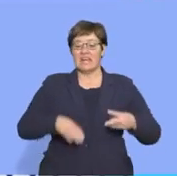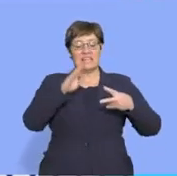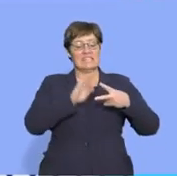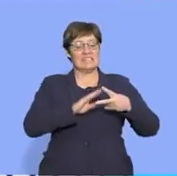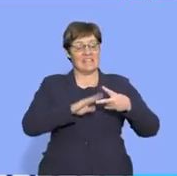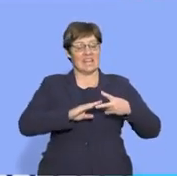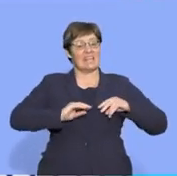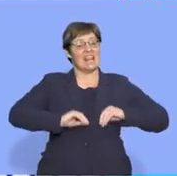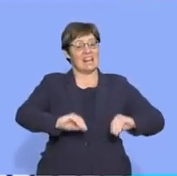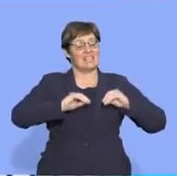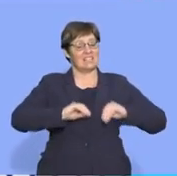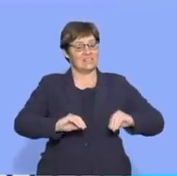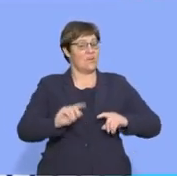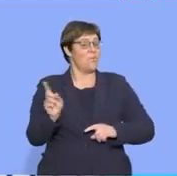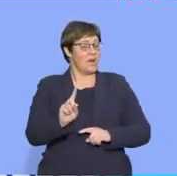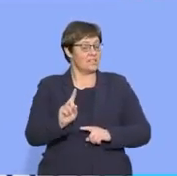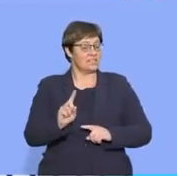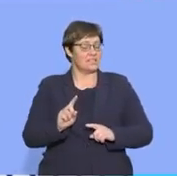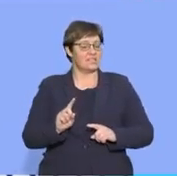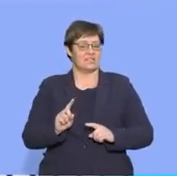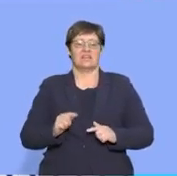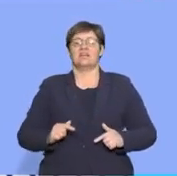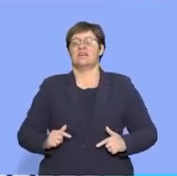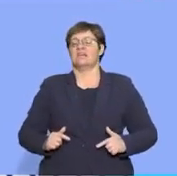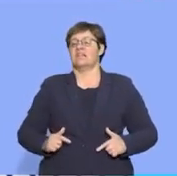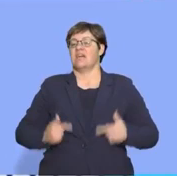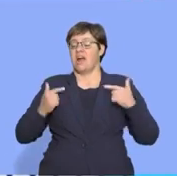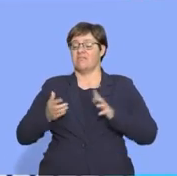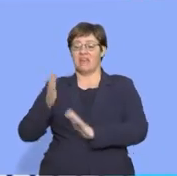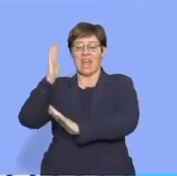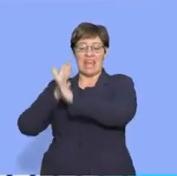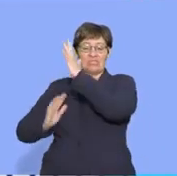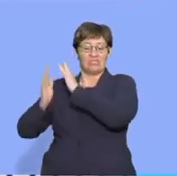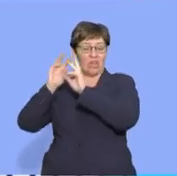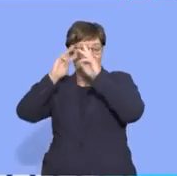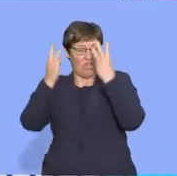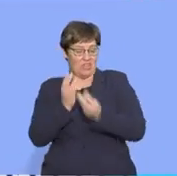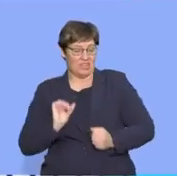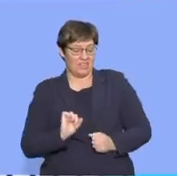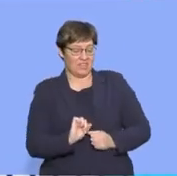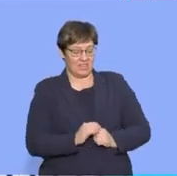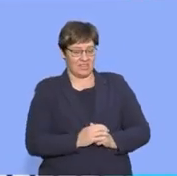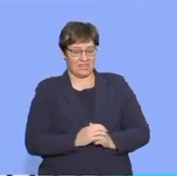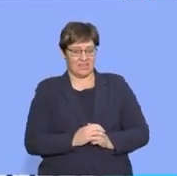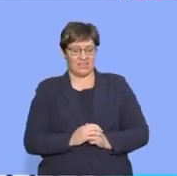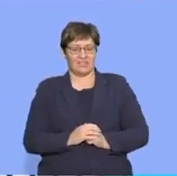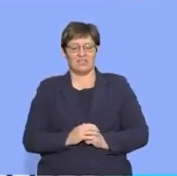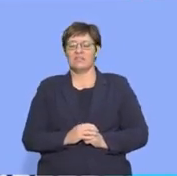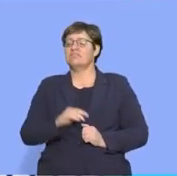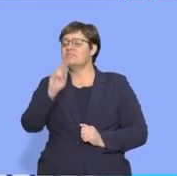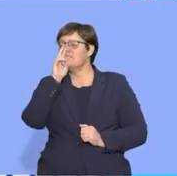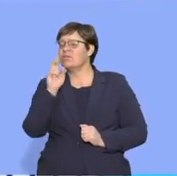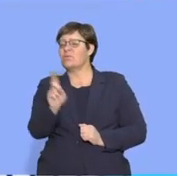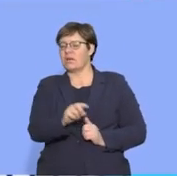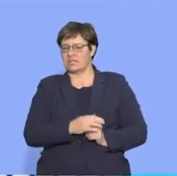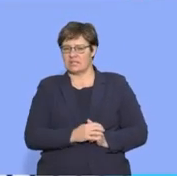Hello and welcome to our second life sciences lesson on the history of the earth. What we're